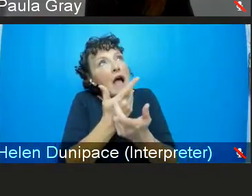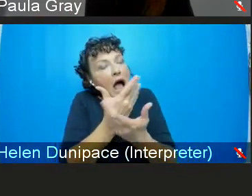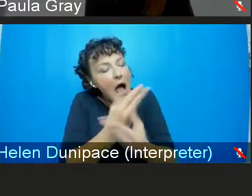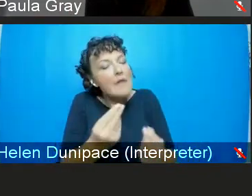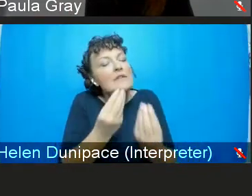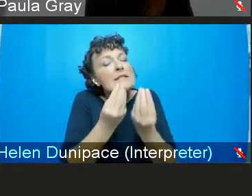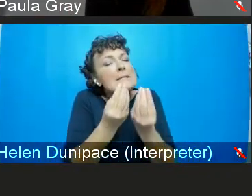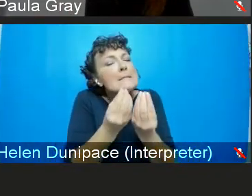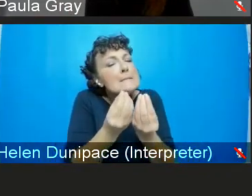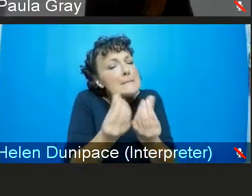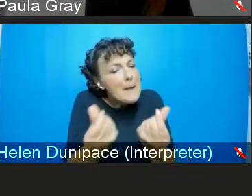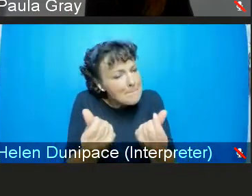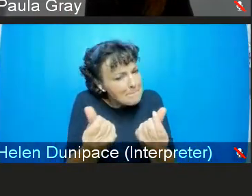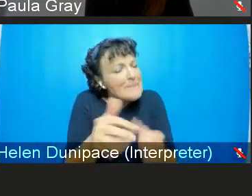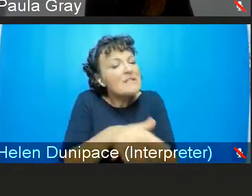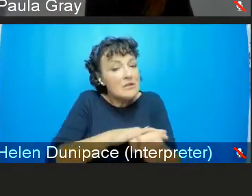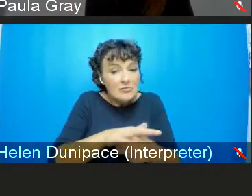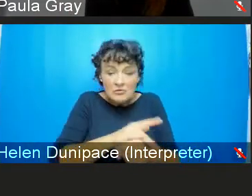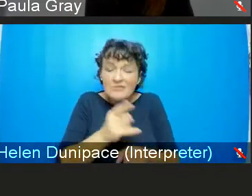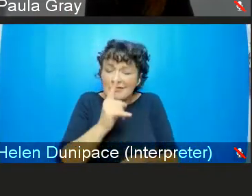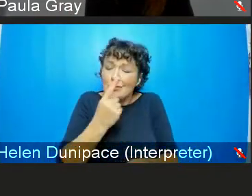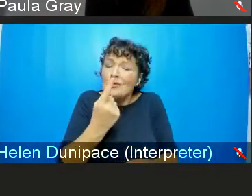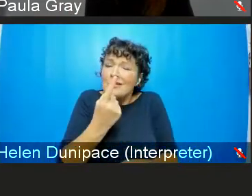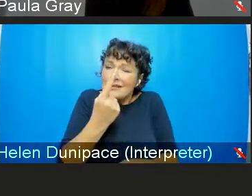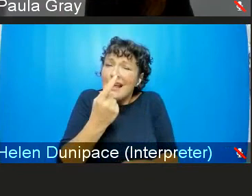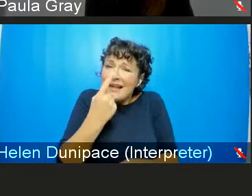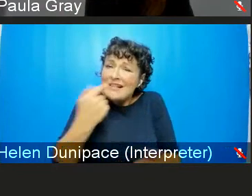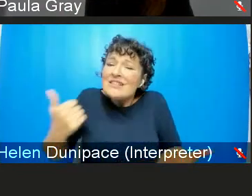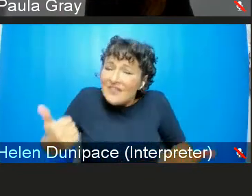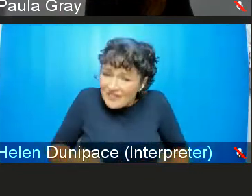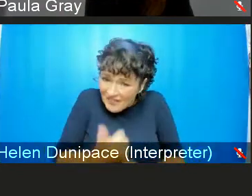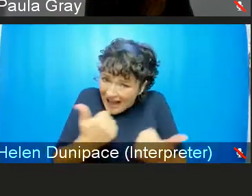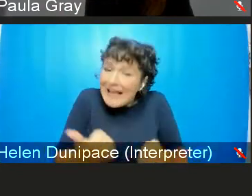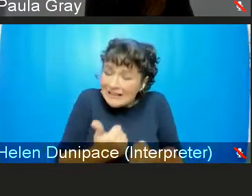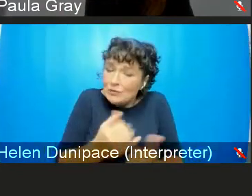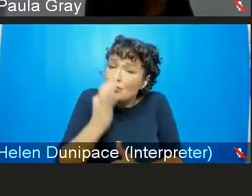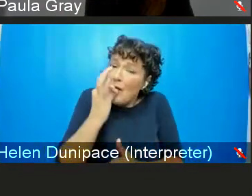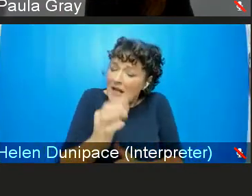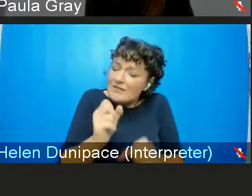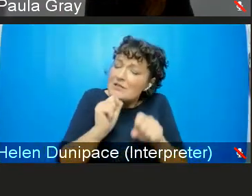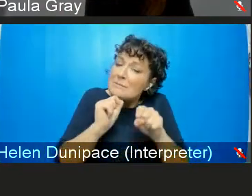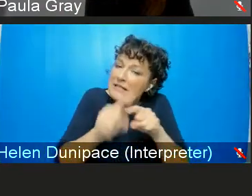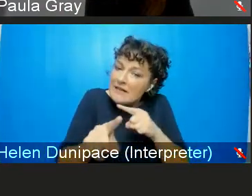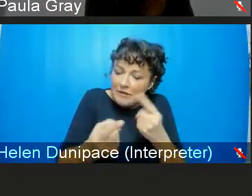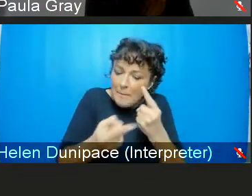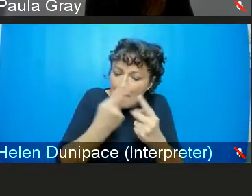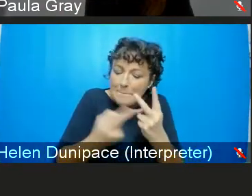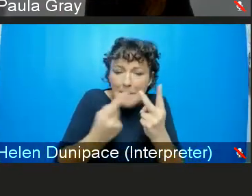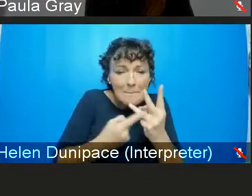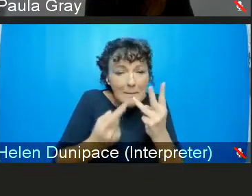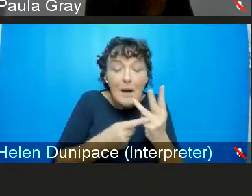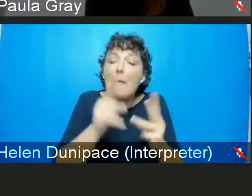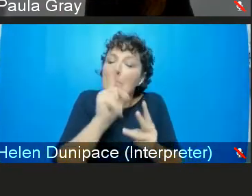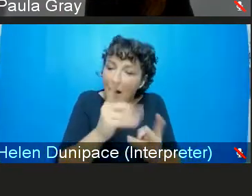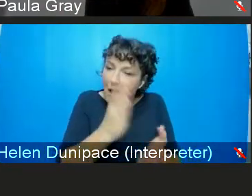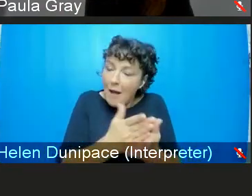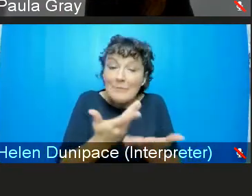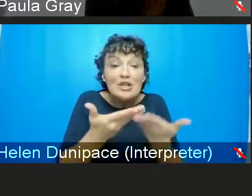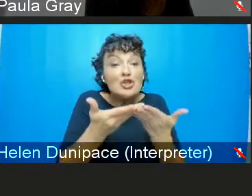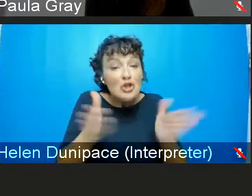you know, to ask for certain characteristics in the position. But in general, be open, consider all the